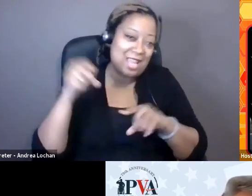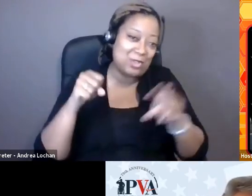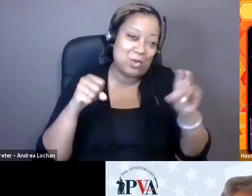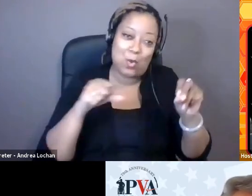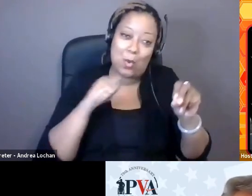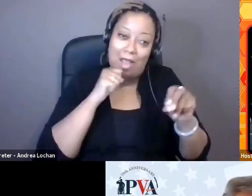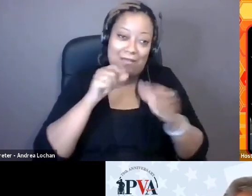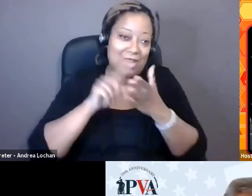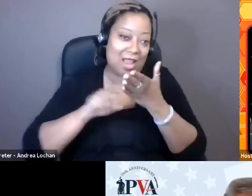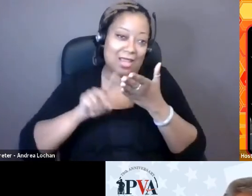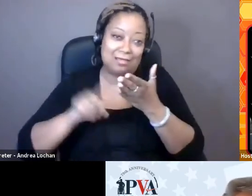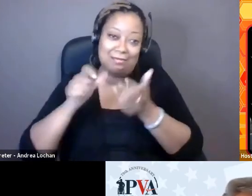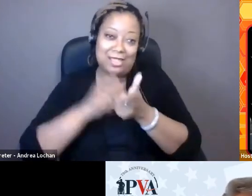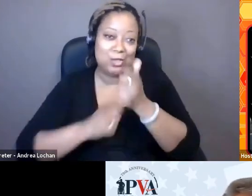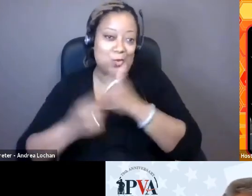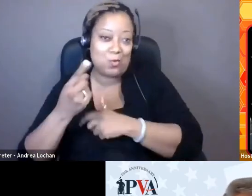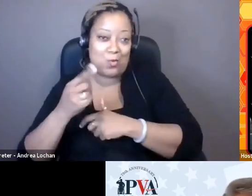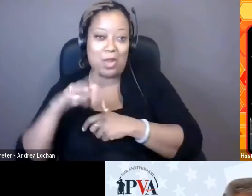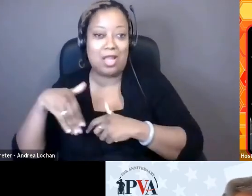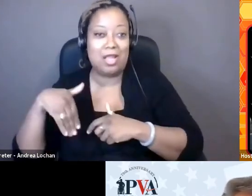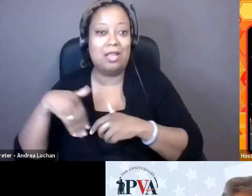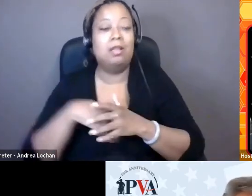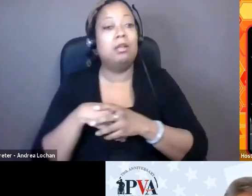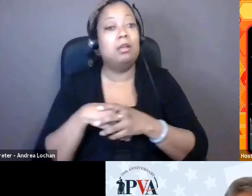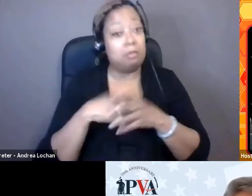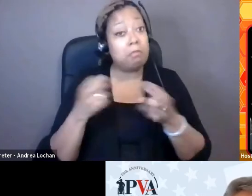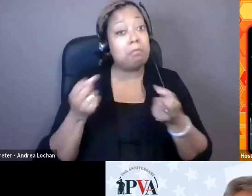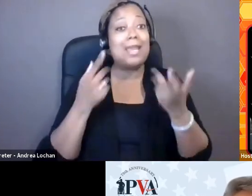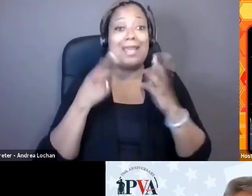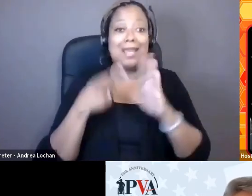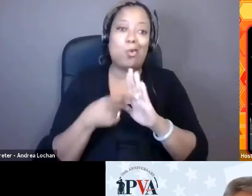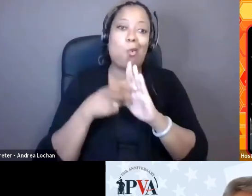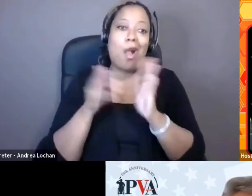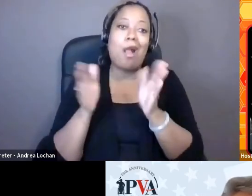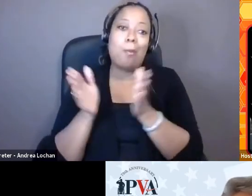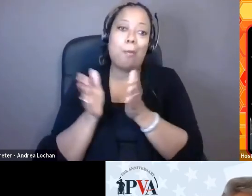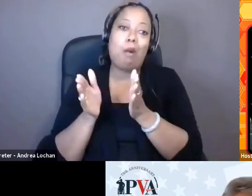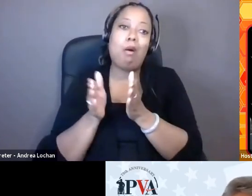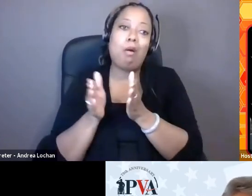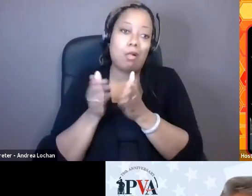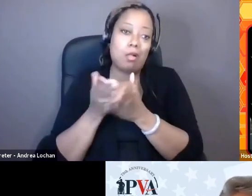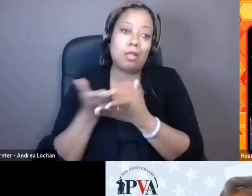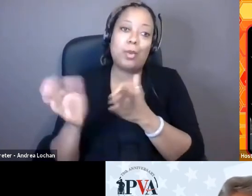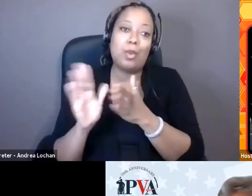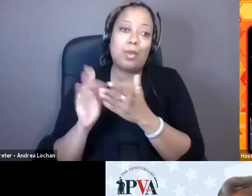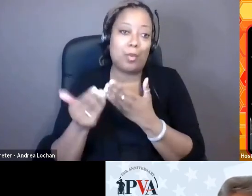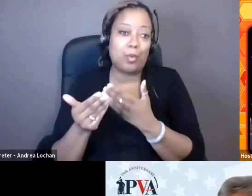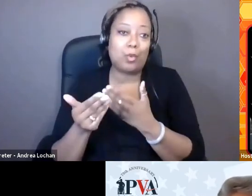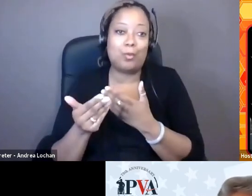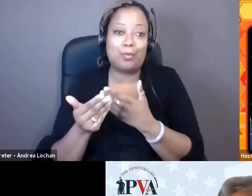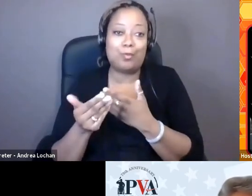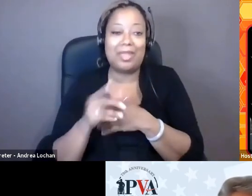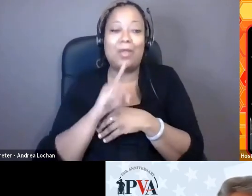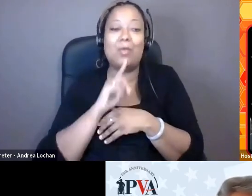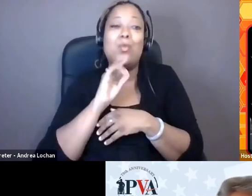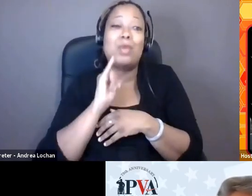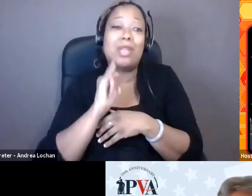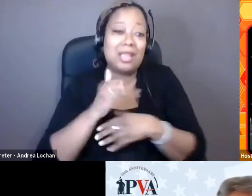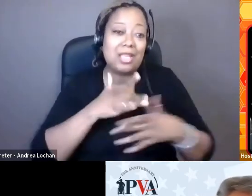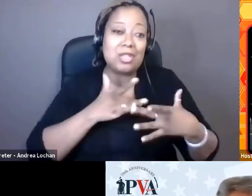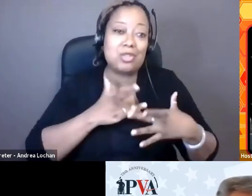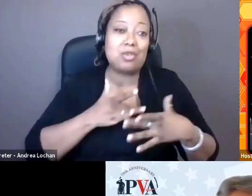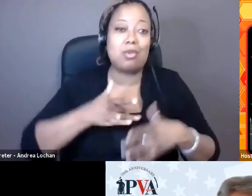every manufacturer. The majority of them do require a small equipment room just for that. It's really a pump. They're mostly hydraulic